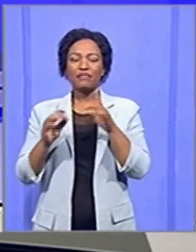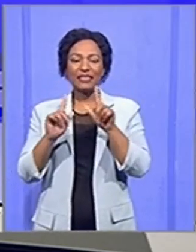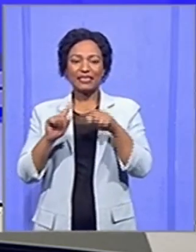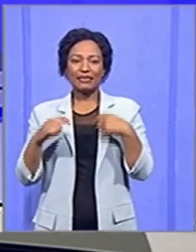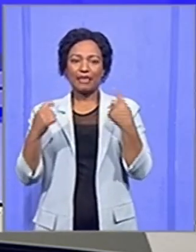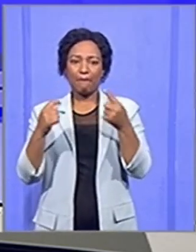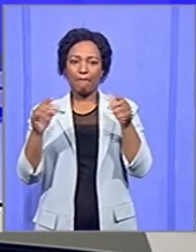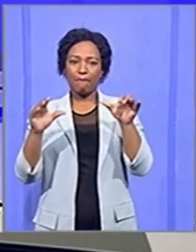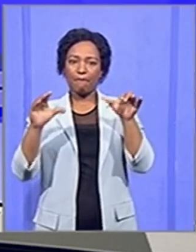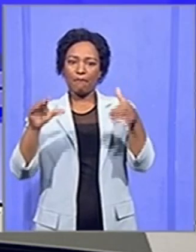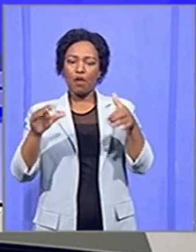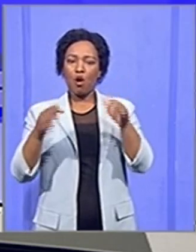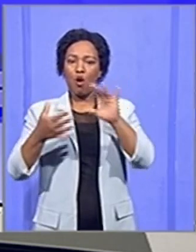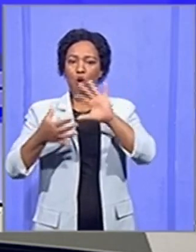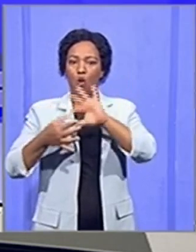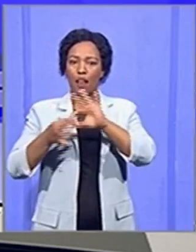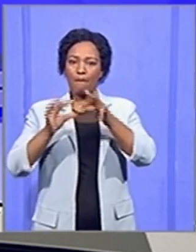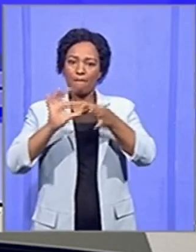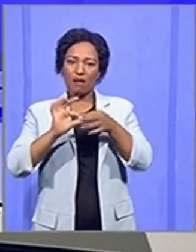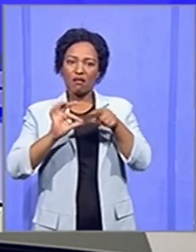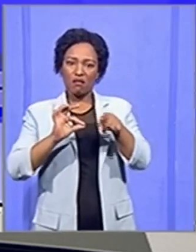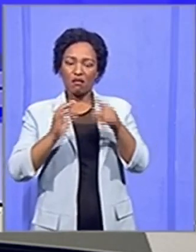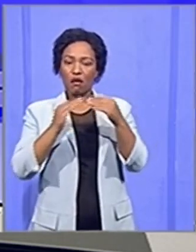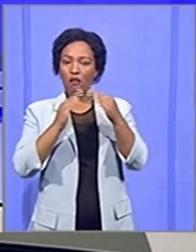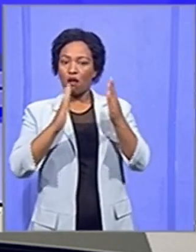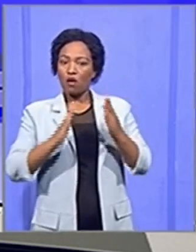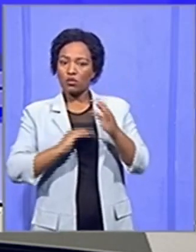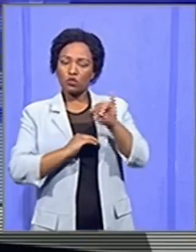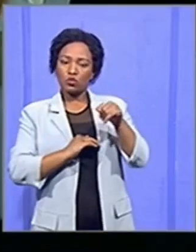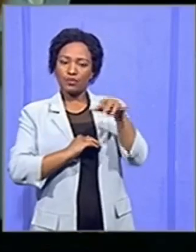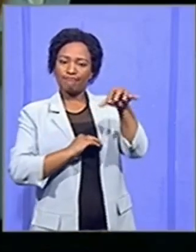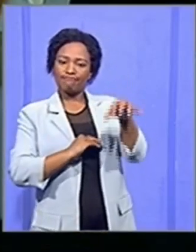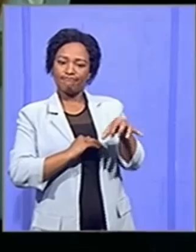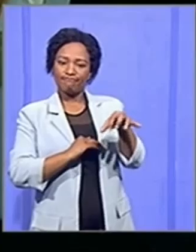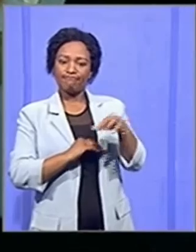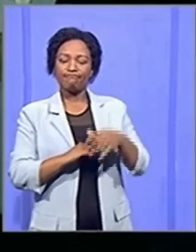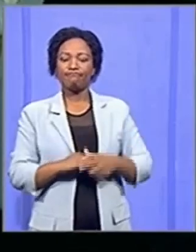di-Olympic kwa Olympics House mono Johannesburg.